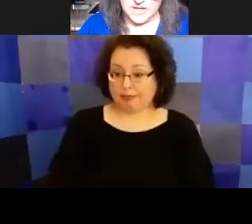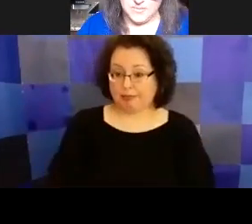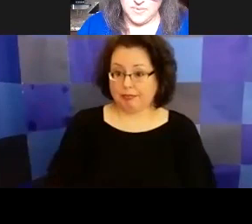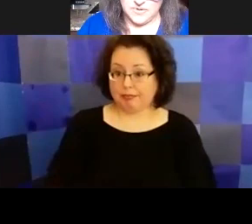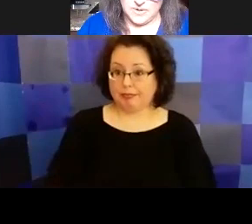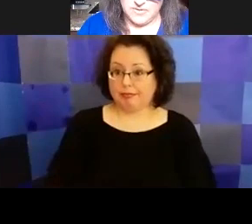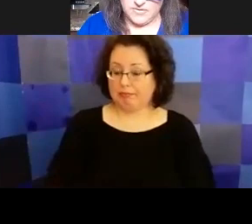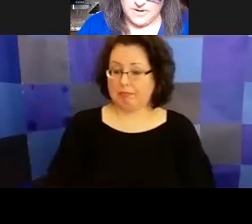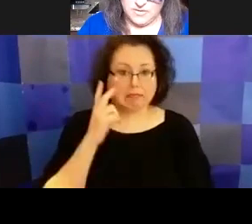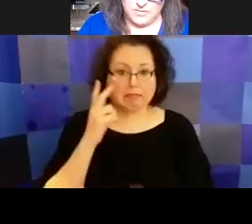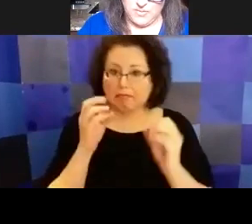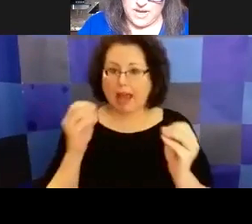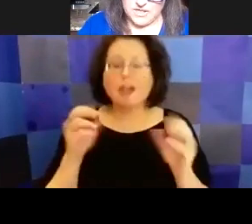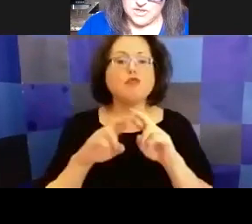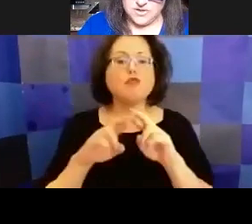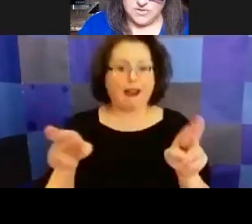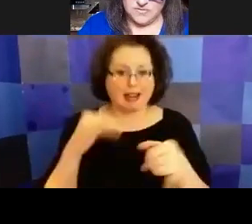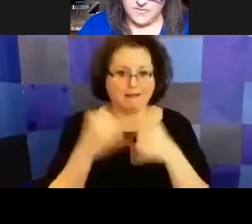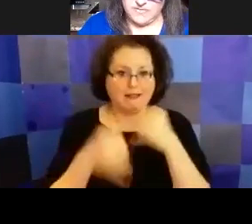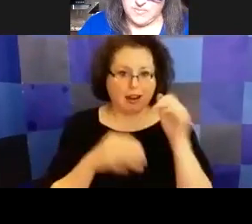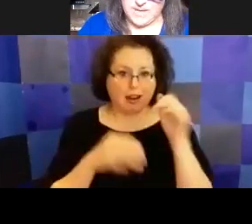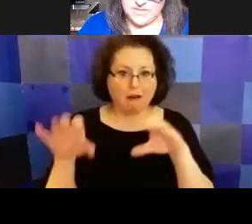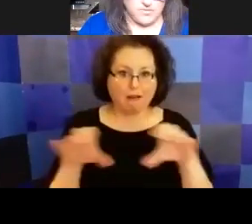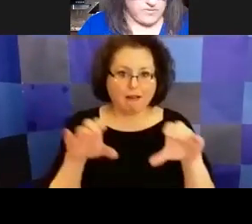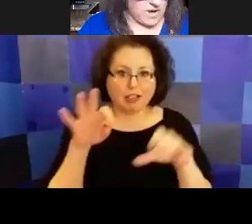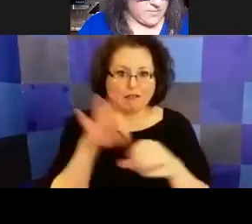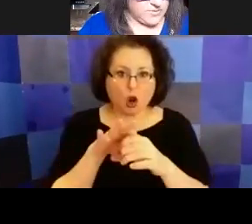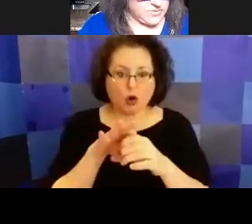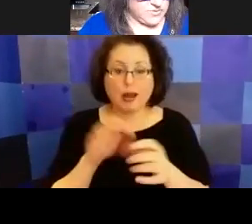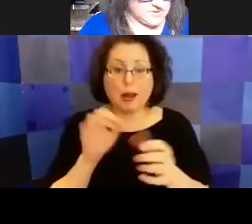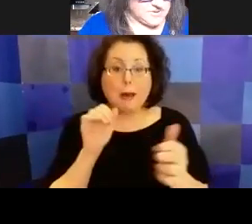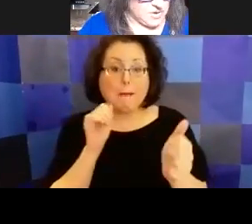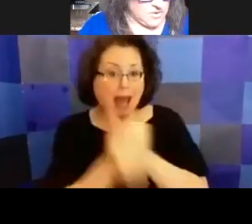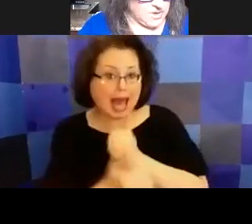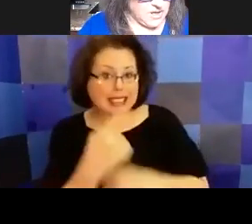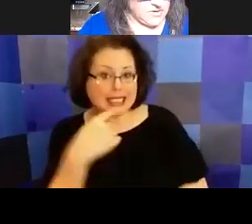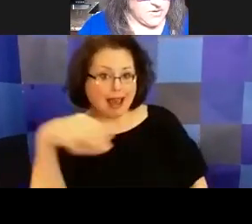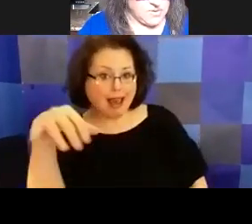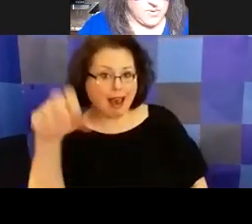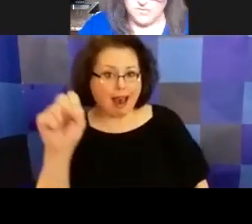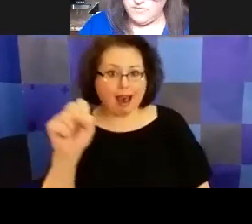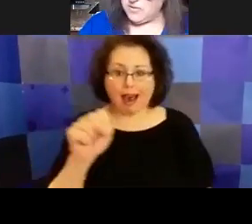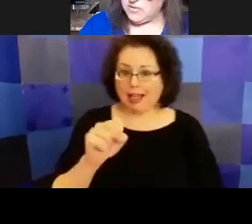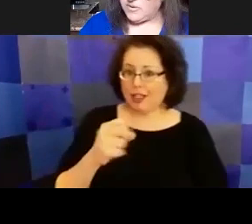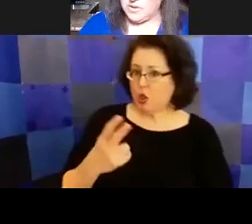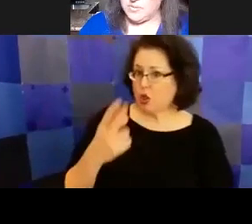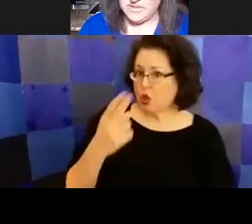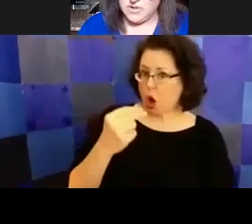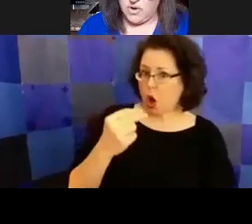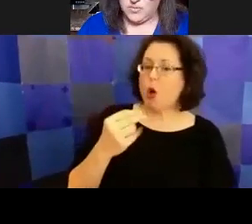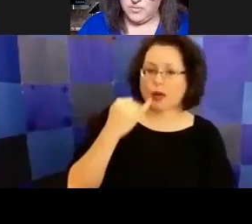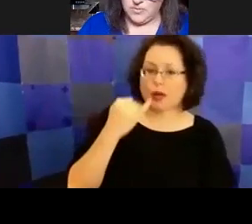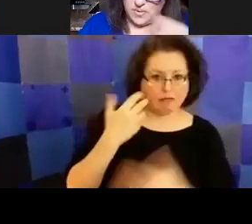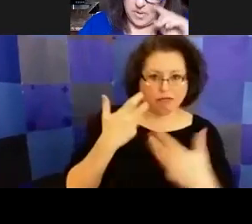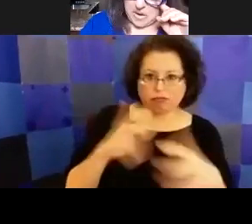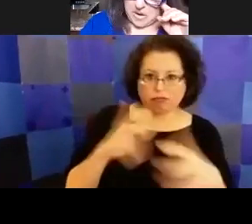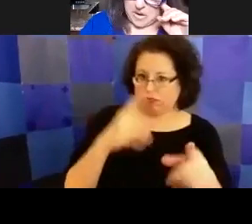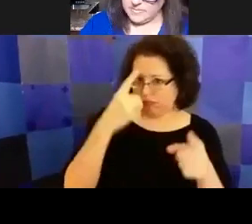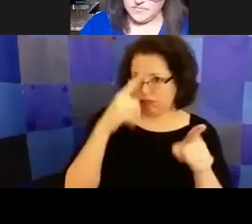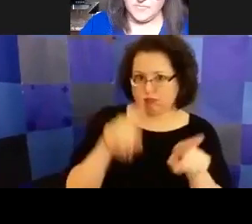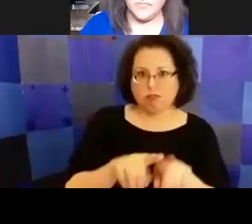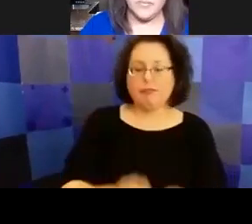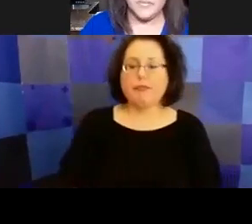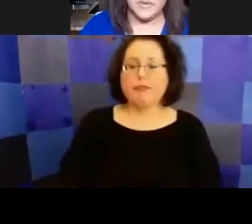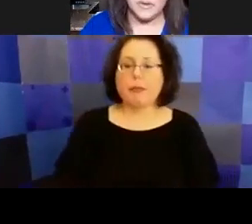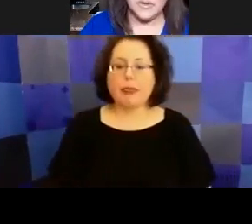Seeing none, the bills are now ready for final action. Those in favor of the passage will vote aye when their name is called. Those opposed will vote no. Will the clerk please call the roll?